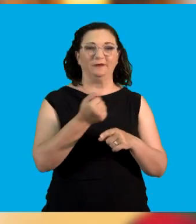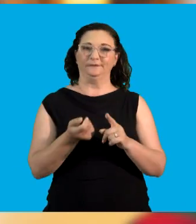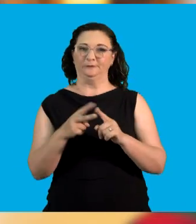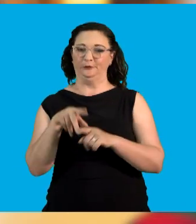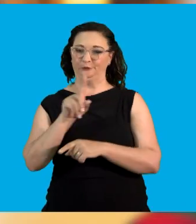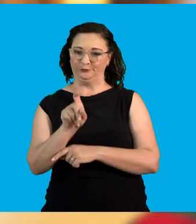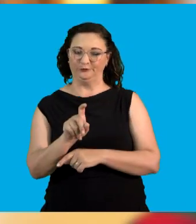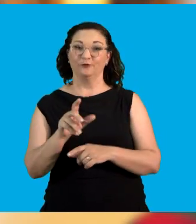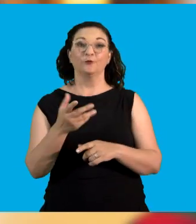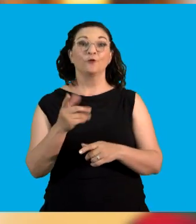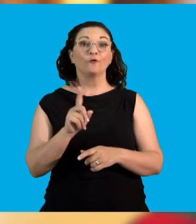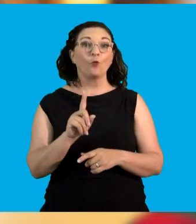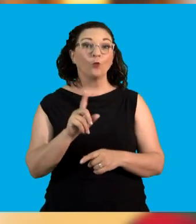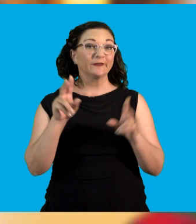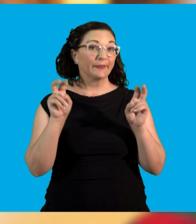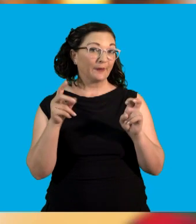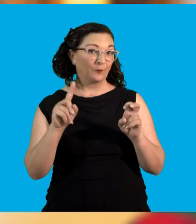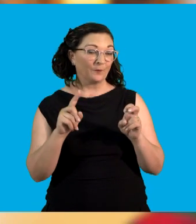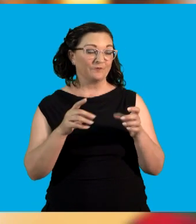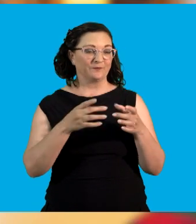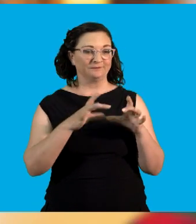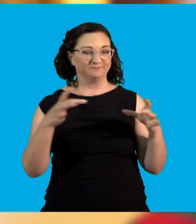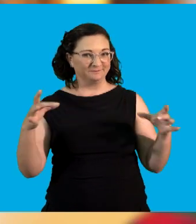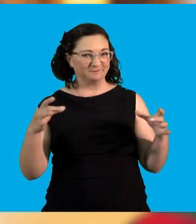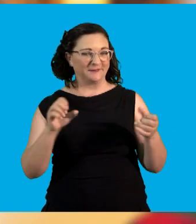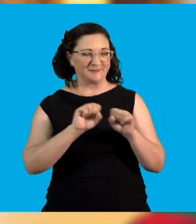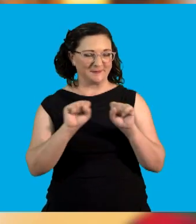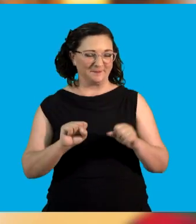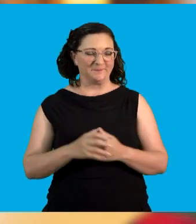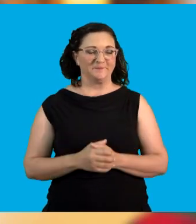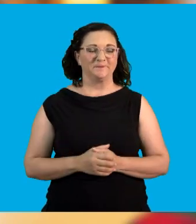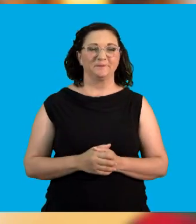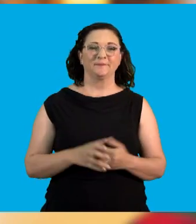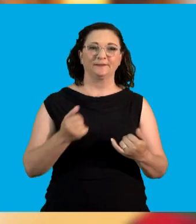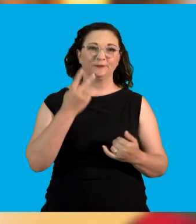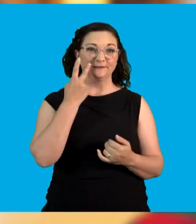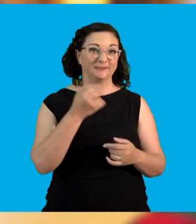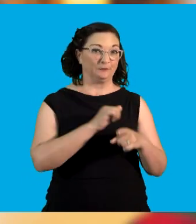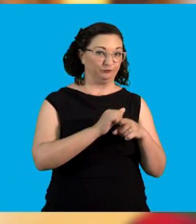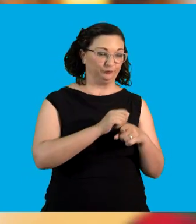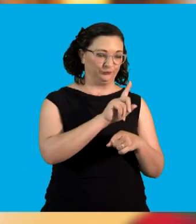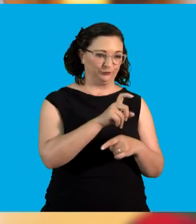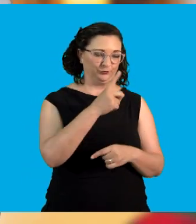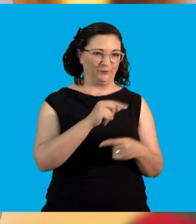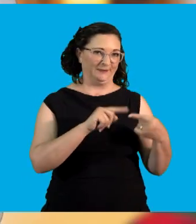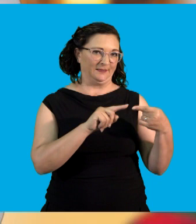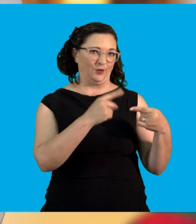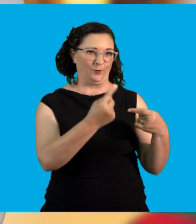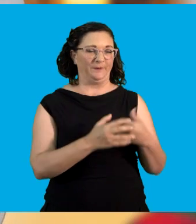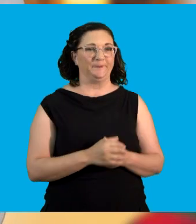our solar system. Now, let us look at the practice questions. Let's look at question number 1. It